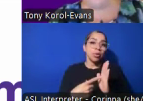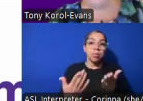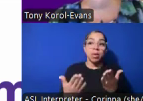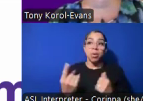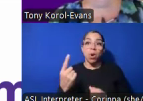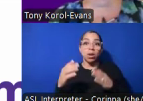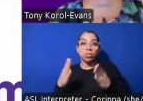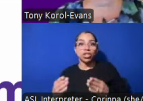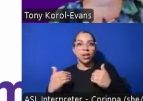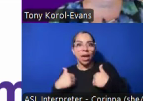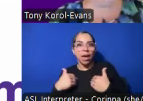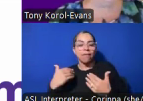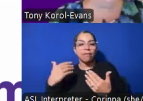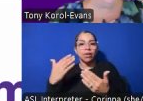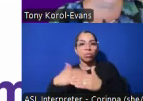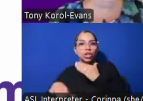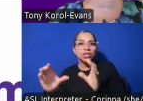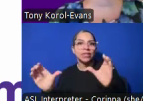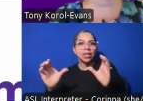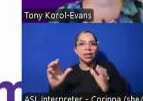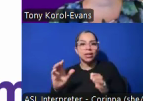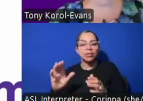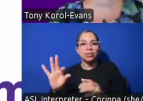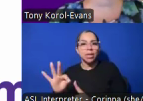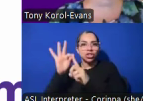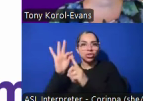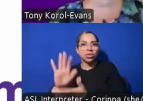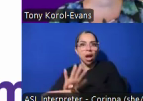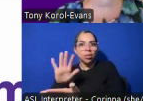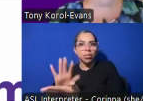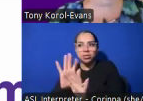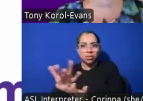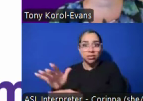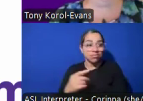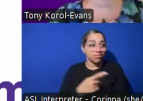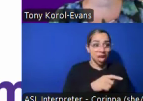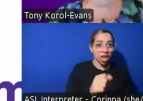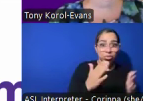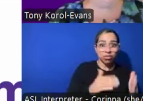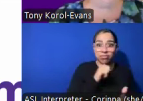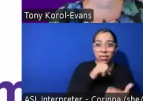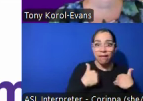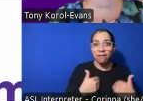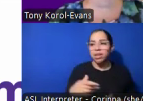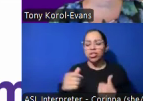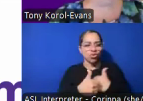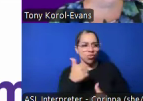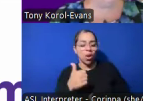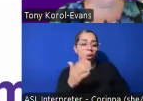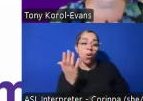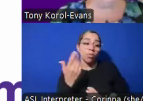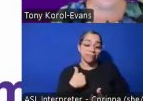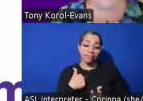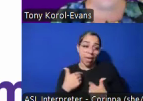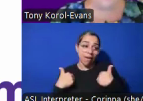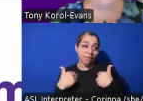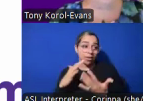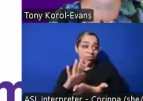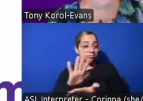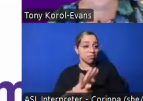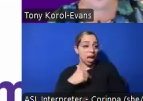person doesn't. We're threatening to report them and threatening to, saying, I'm going to keep the children, or saying they're going to take